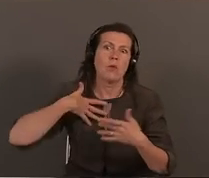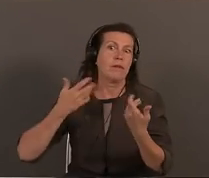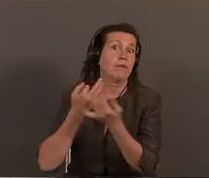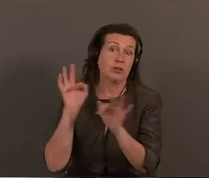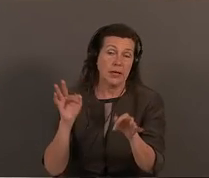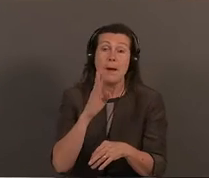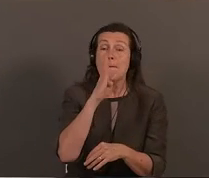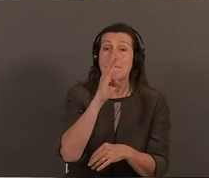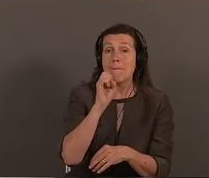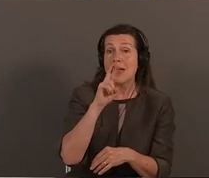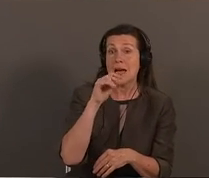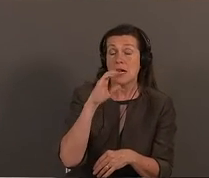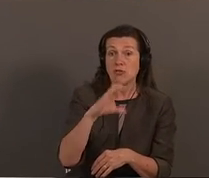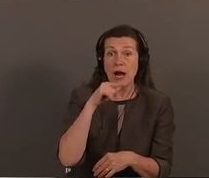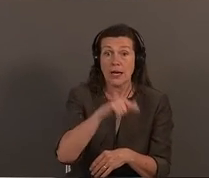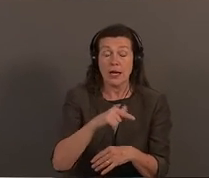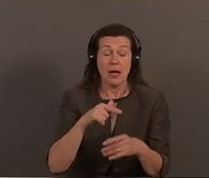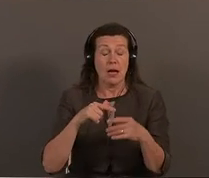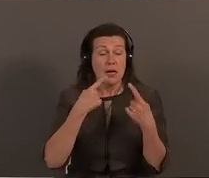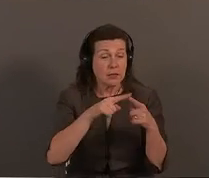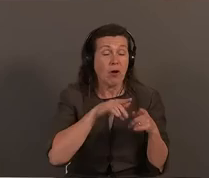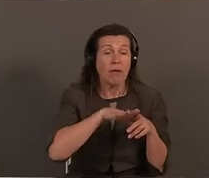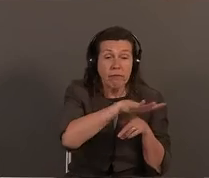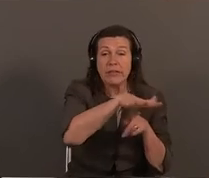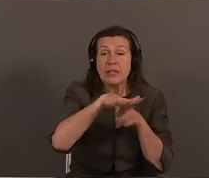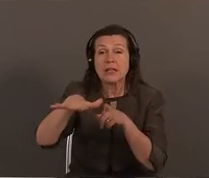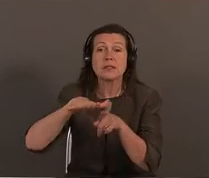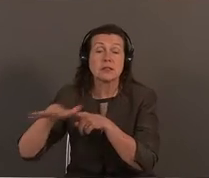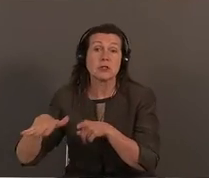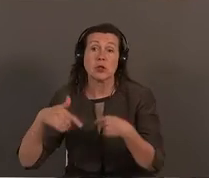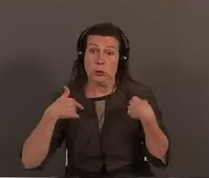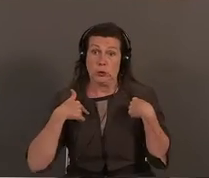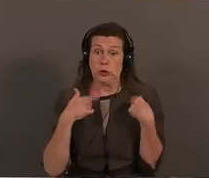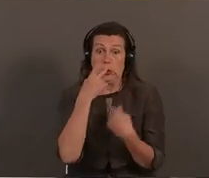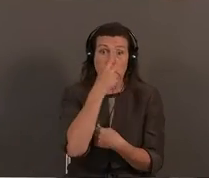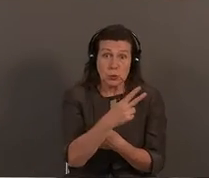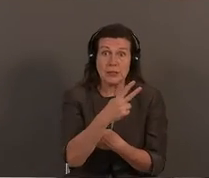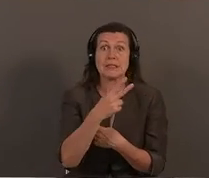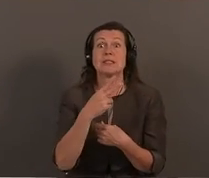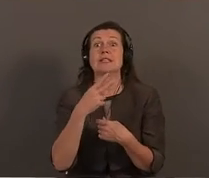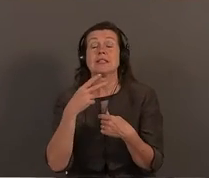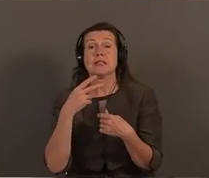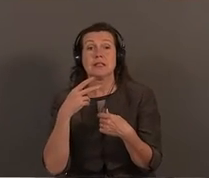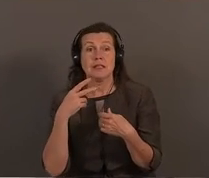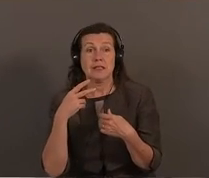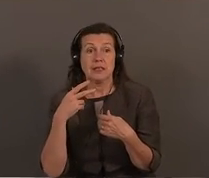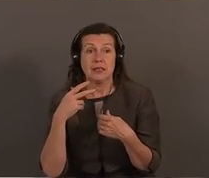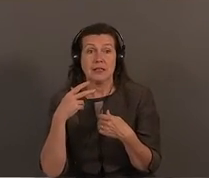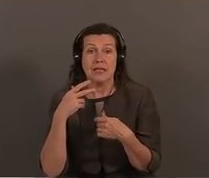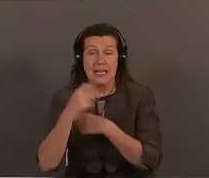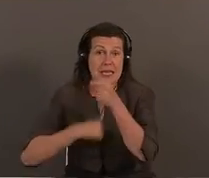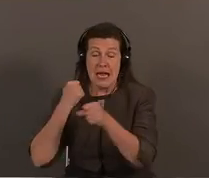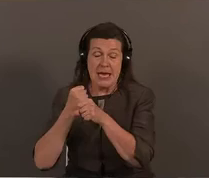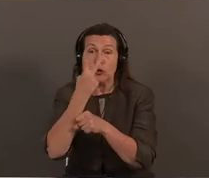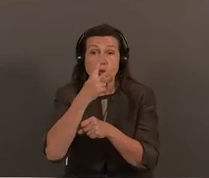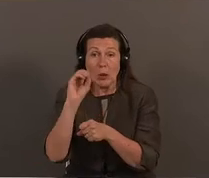BEREC doing in all its fields, because you know we are from 20 years developing competition in Europe.